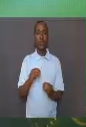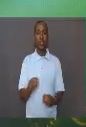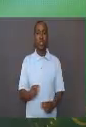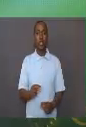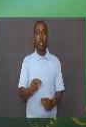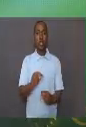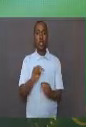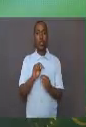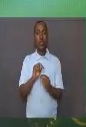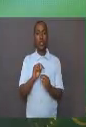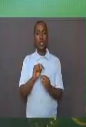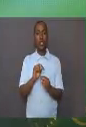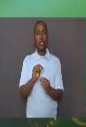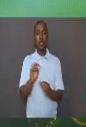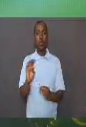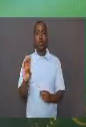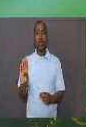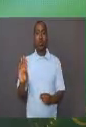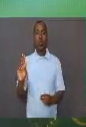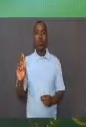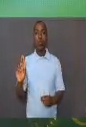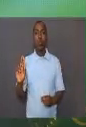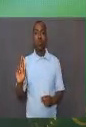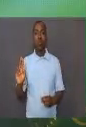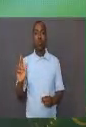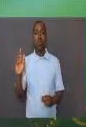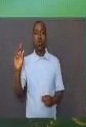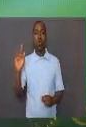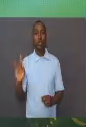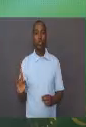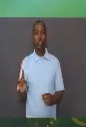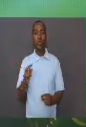nutrient broth in a culture flask.